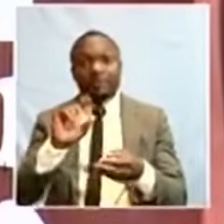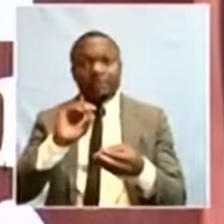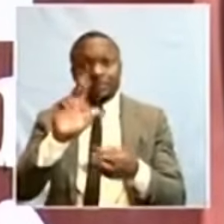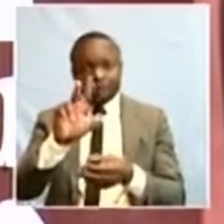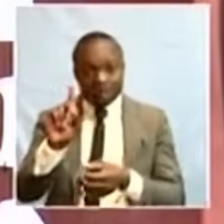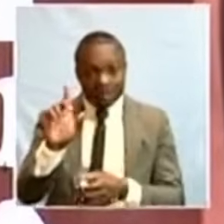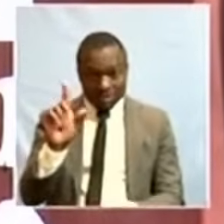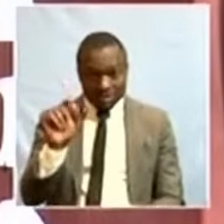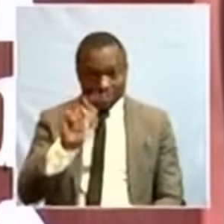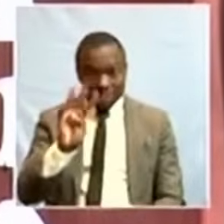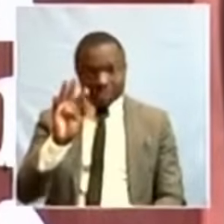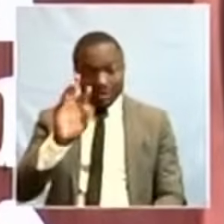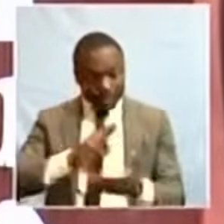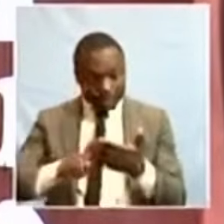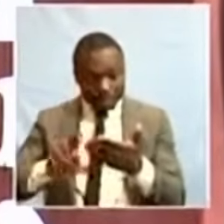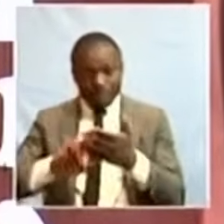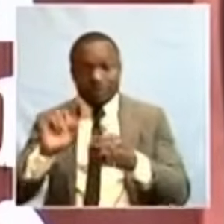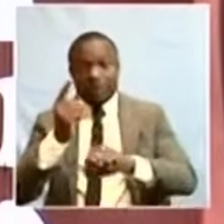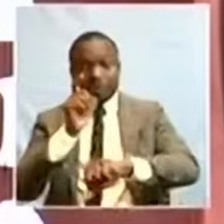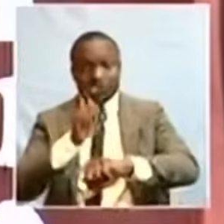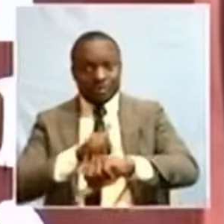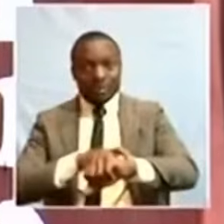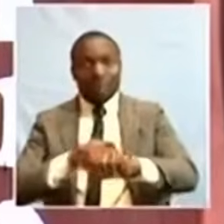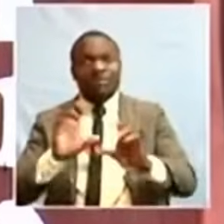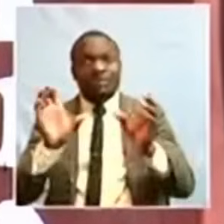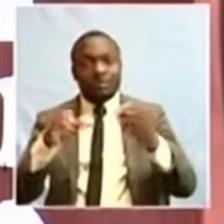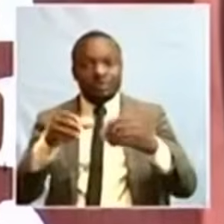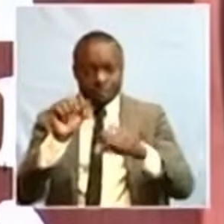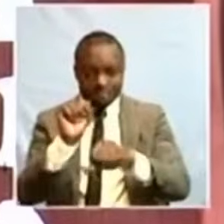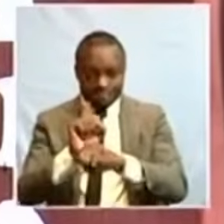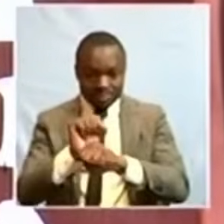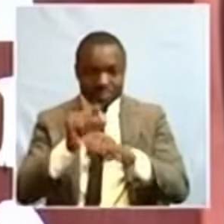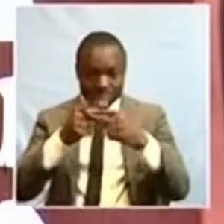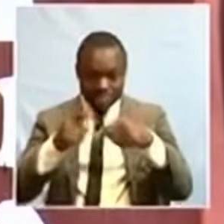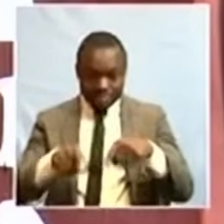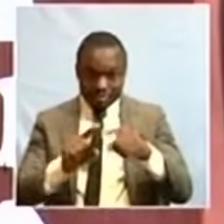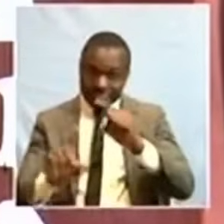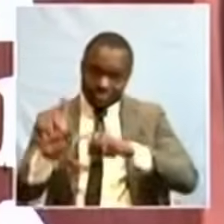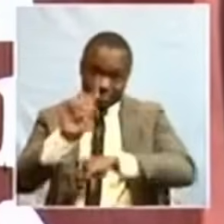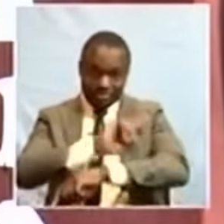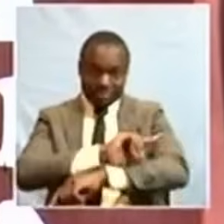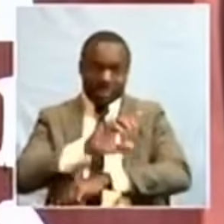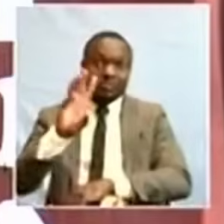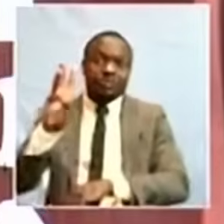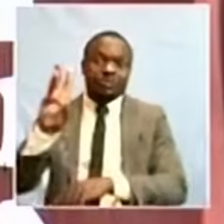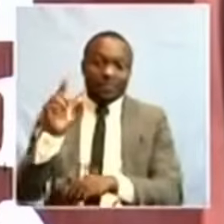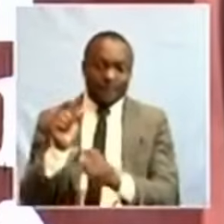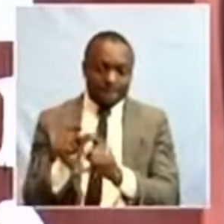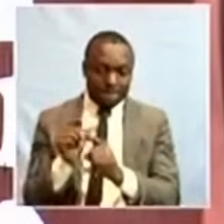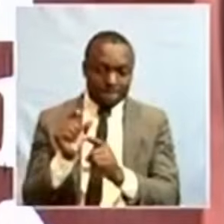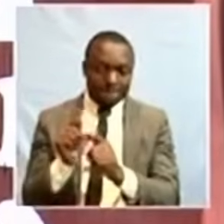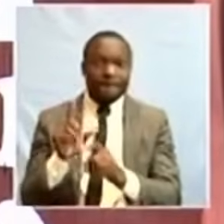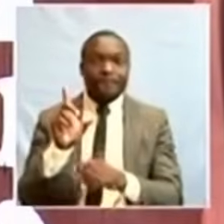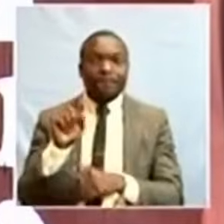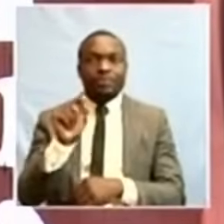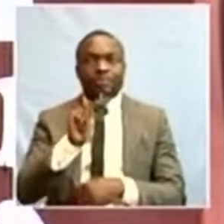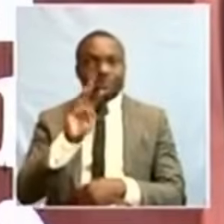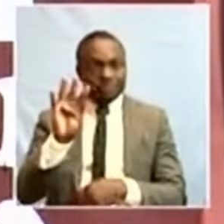the second time, and committee stage to be considered today, 6th December